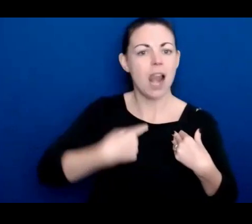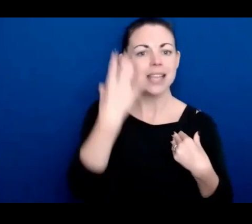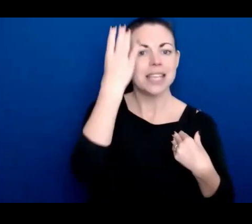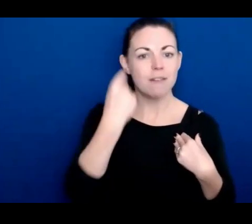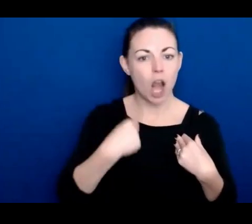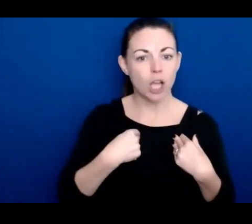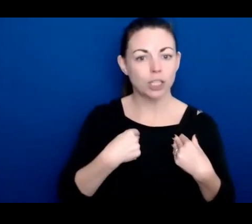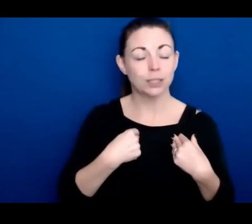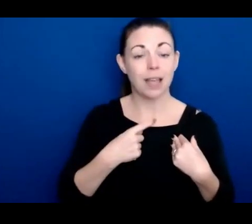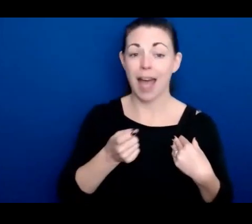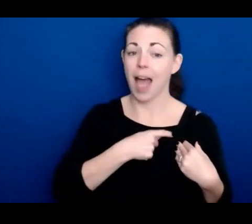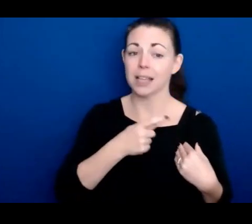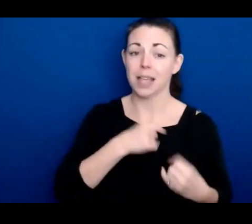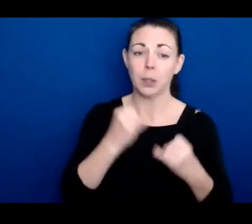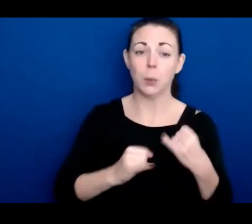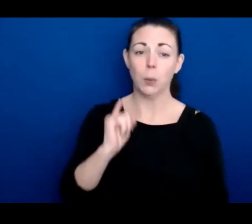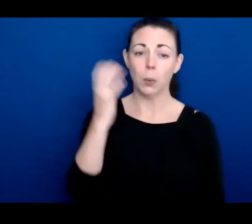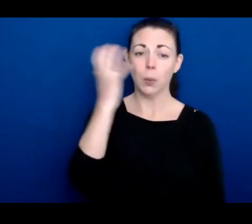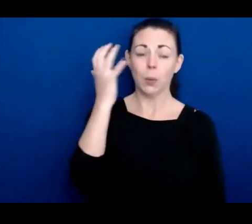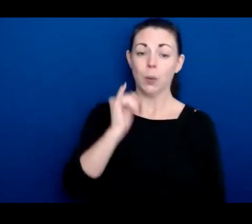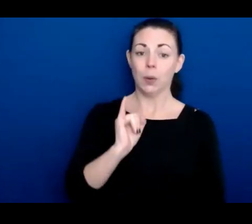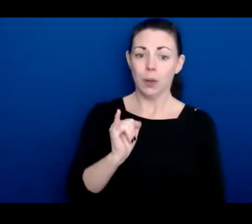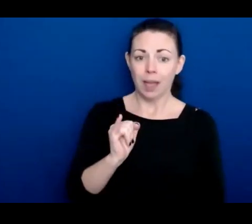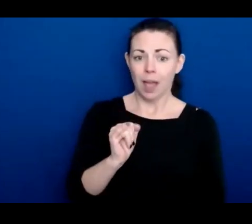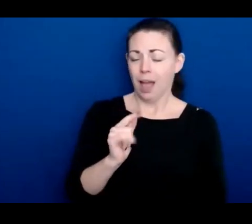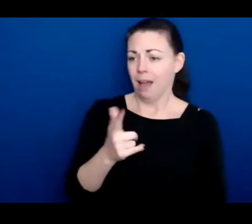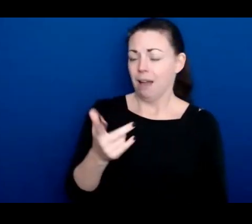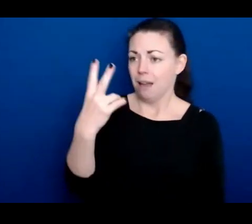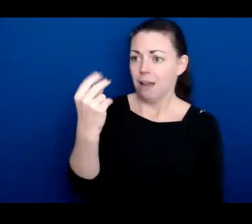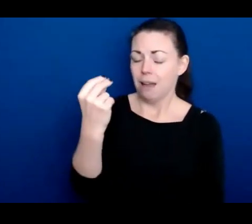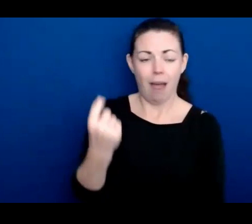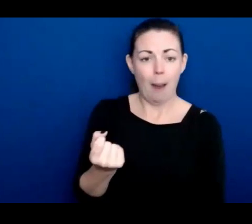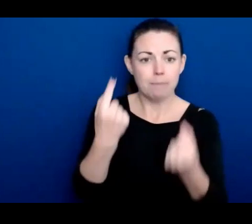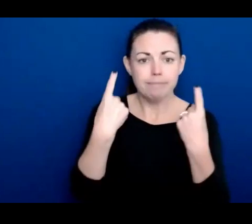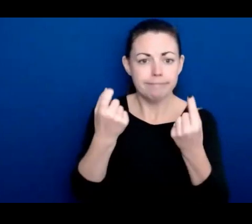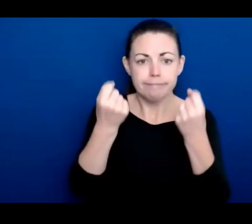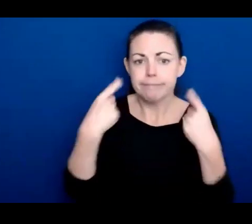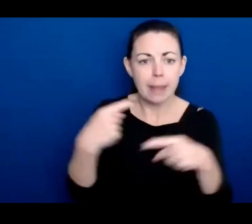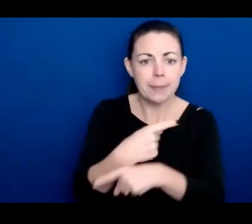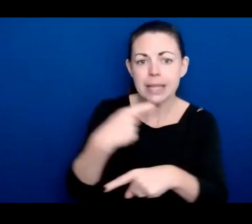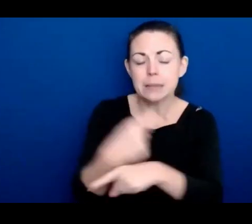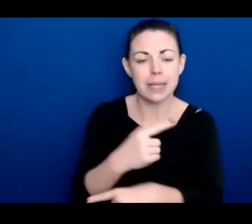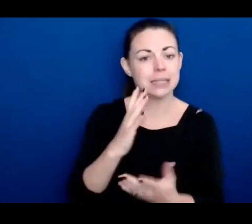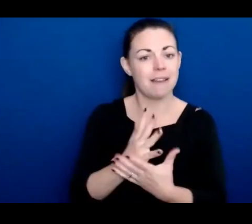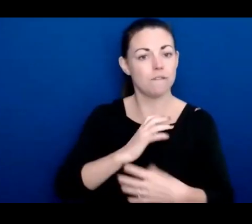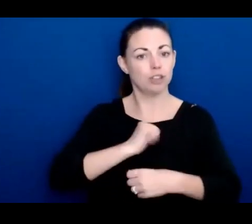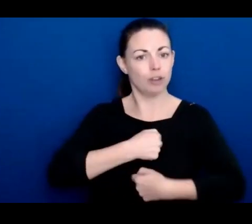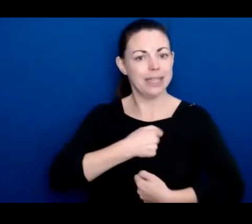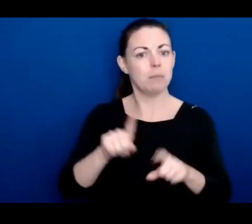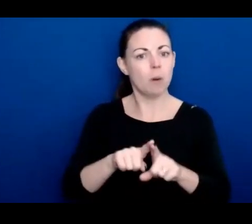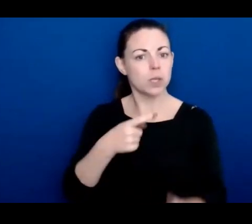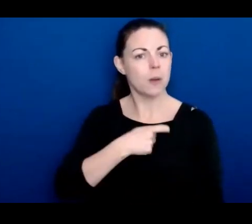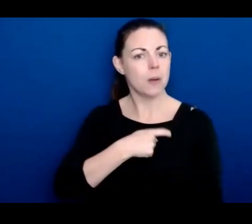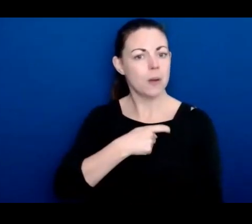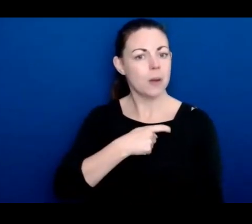My anxiety was higher, not able to understand people talking in meetings too well. So I always found that quite frustrating. But also in